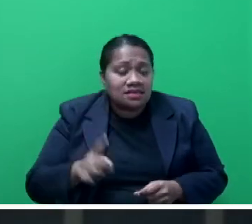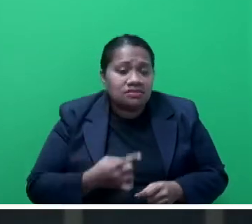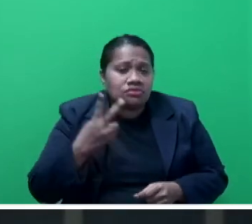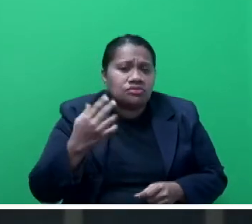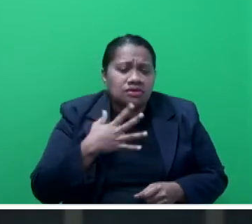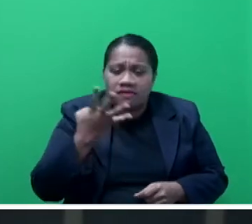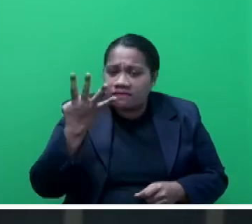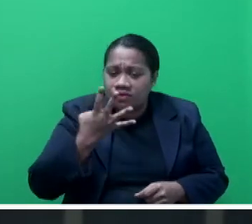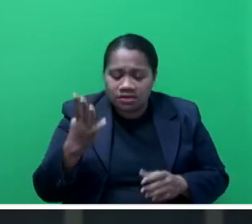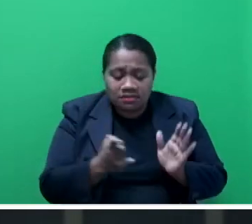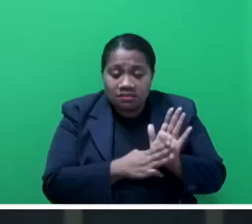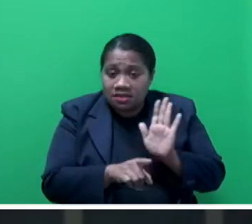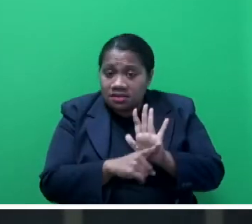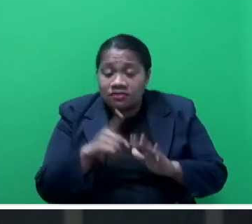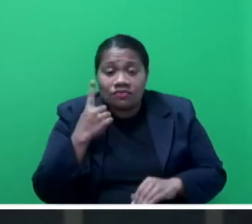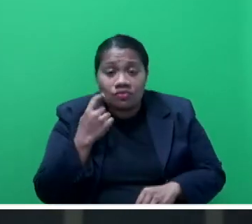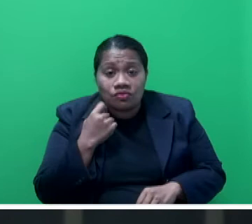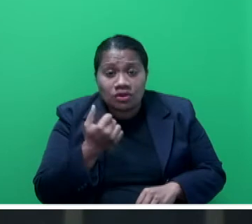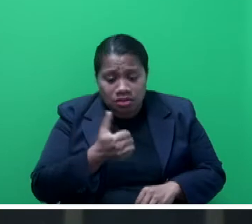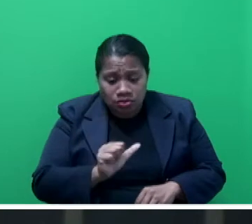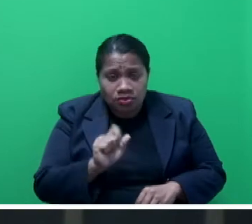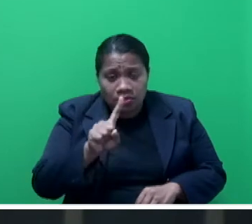10,240 megalitres of water using